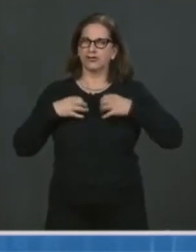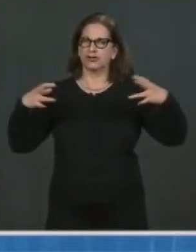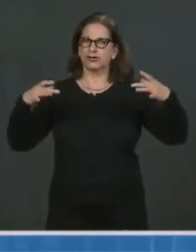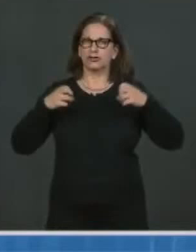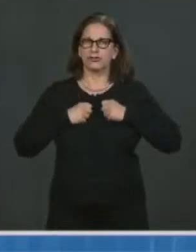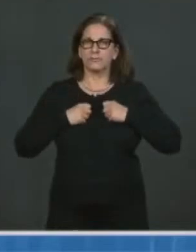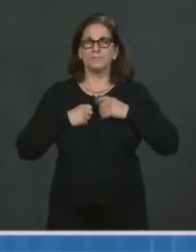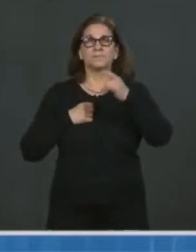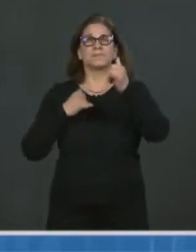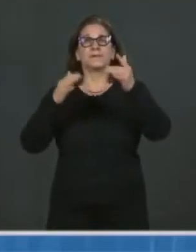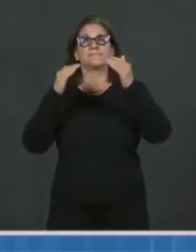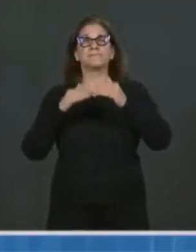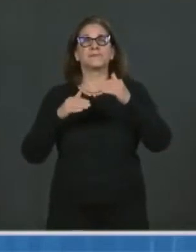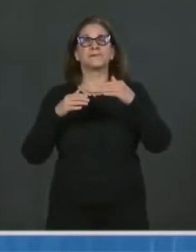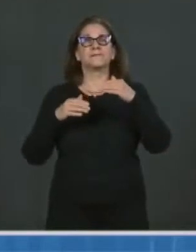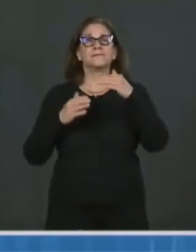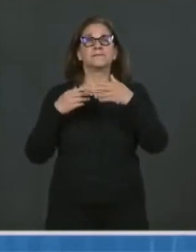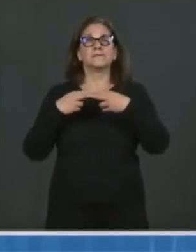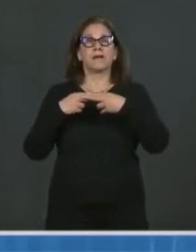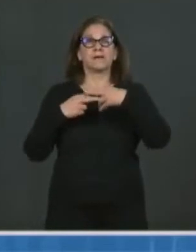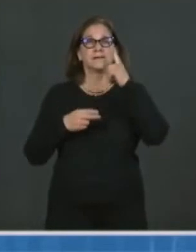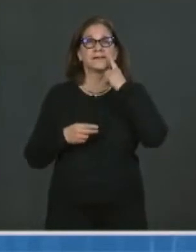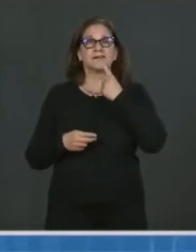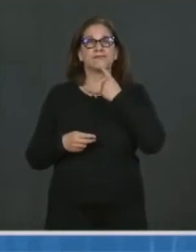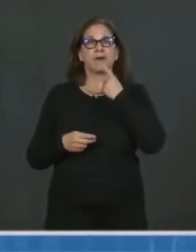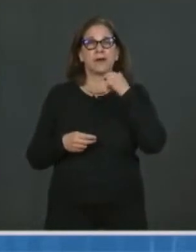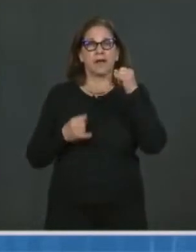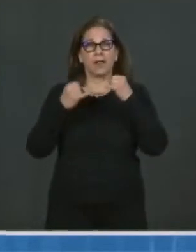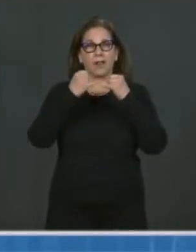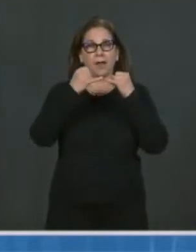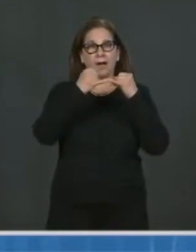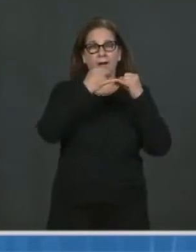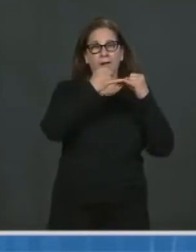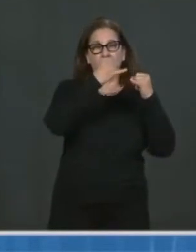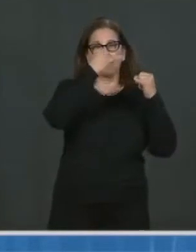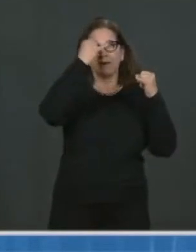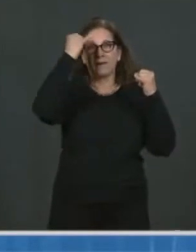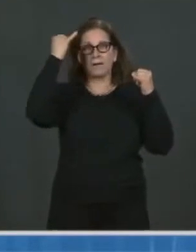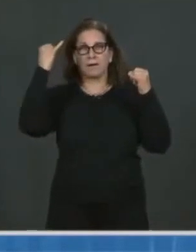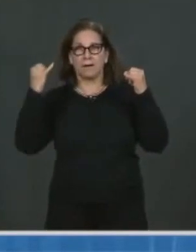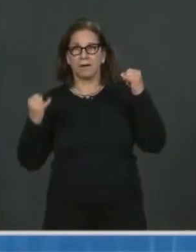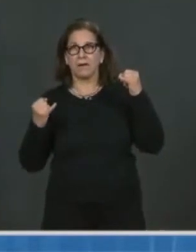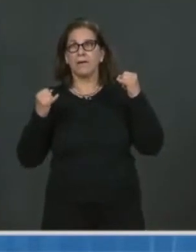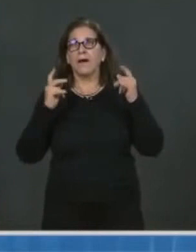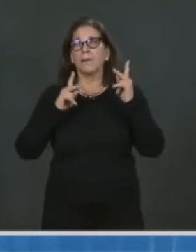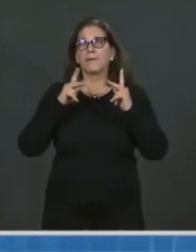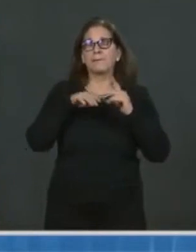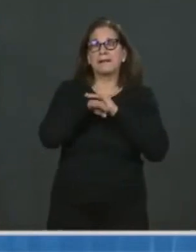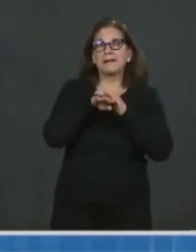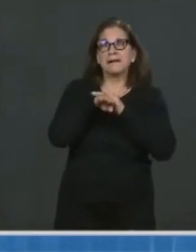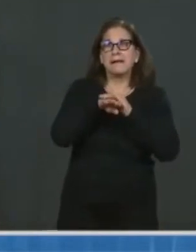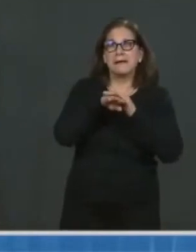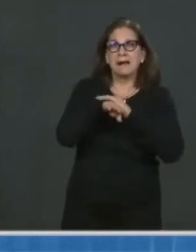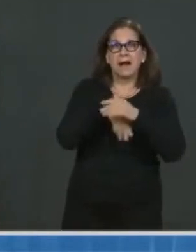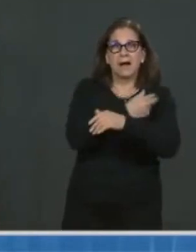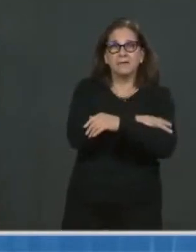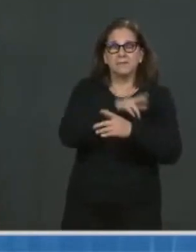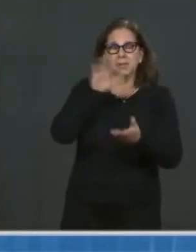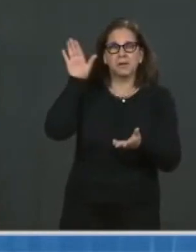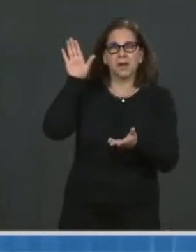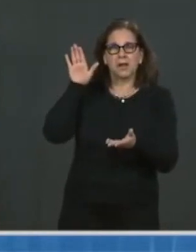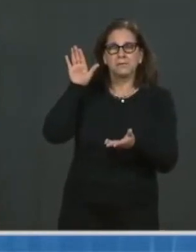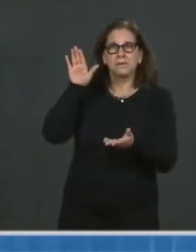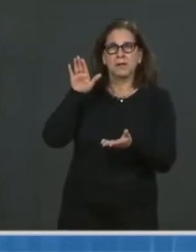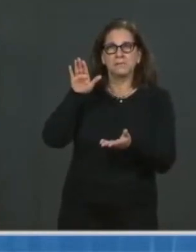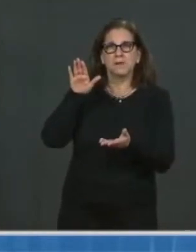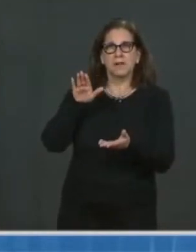U.S. states, including Texas, Maryland, Connecticut, and Mississippi, have eased COVID-related restrictions, lifting